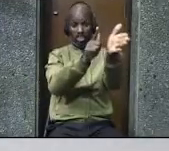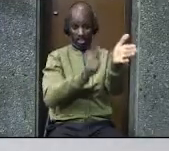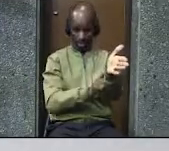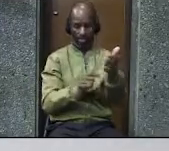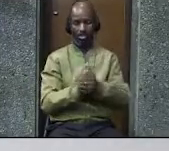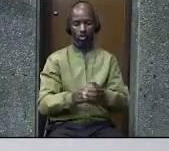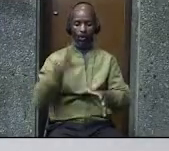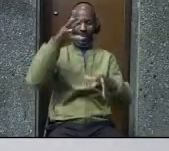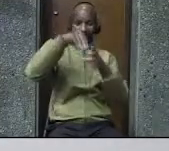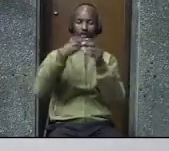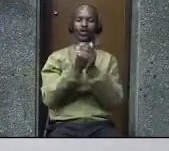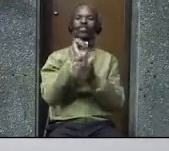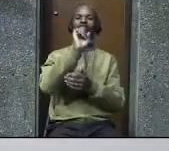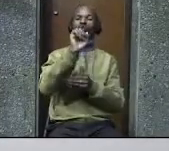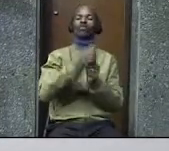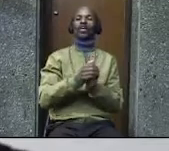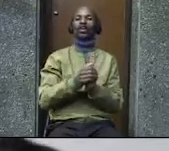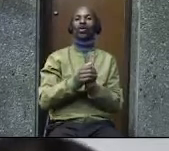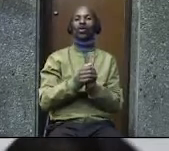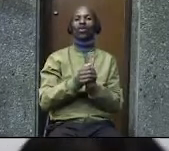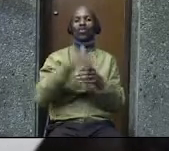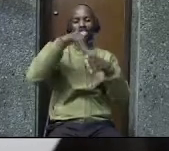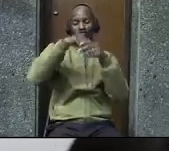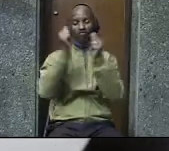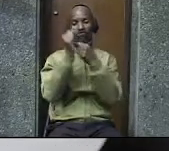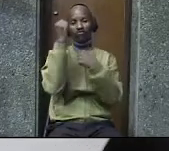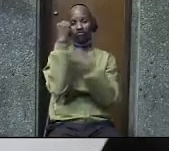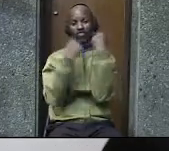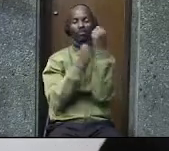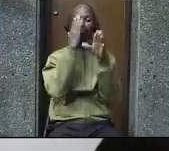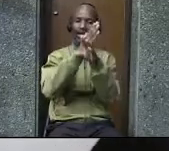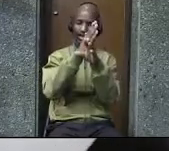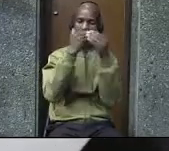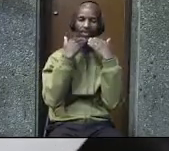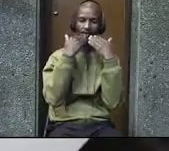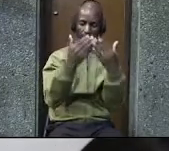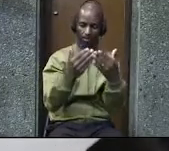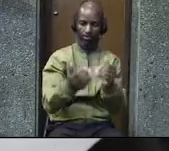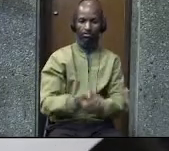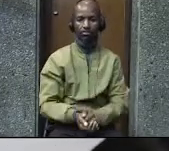to engage with you on the legal frameworks. Thank you so much.